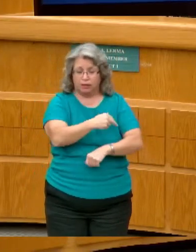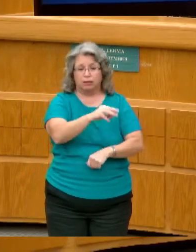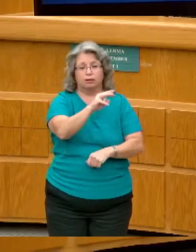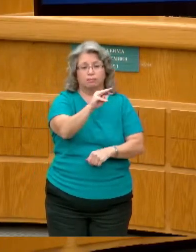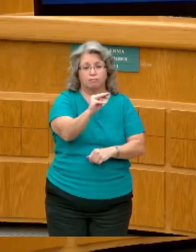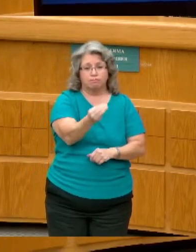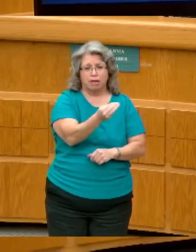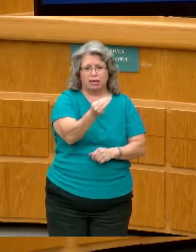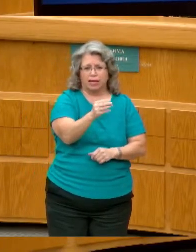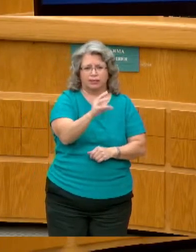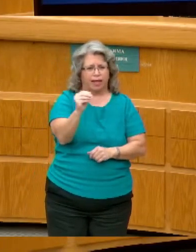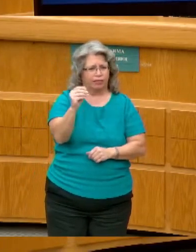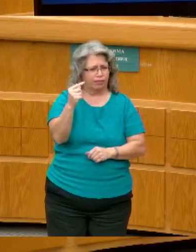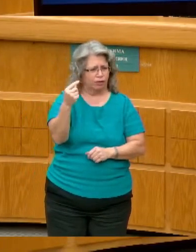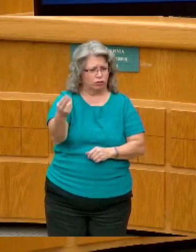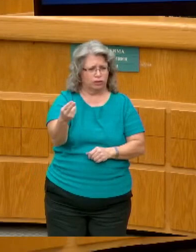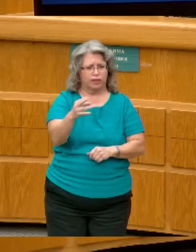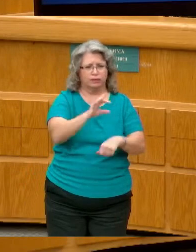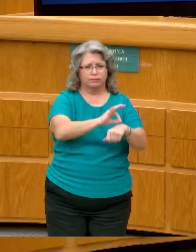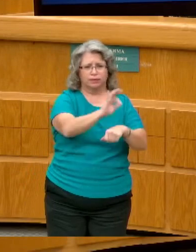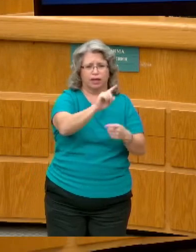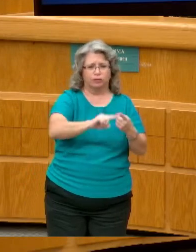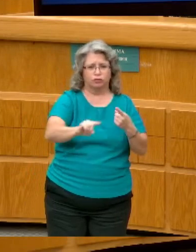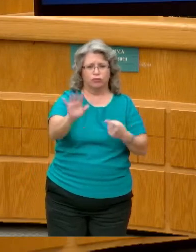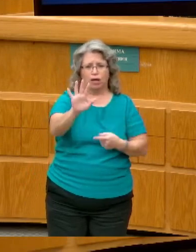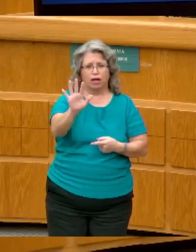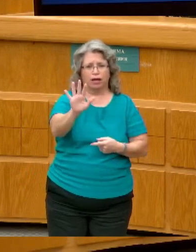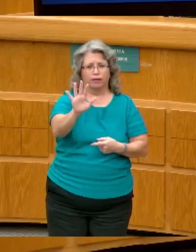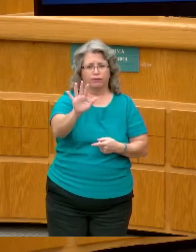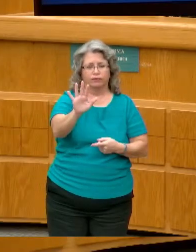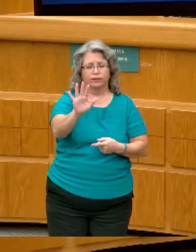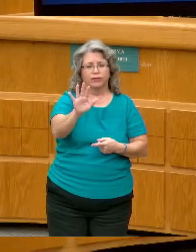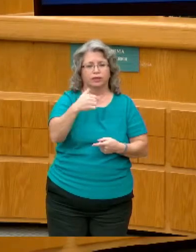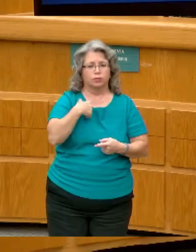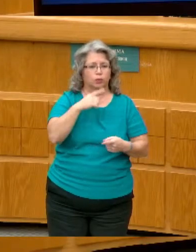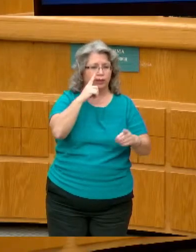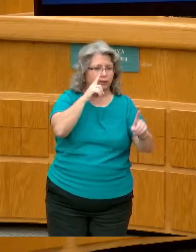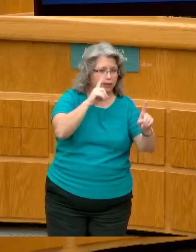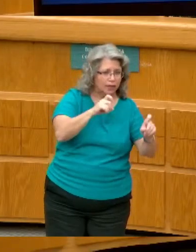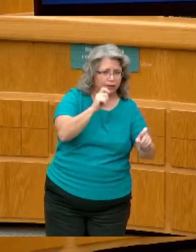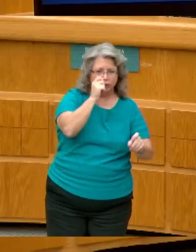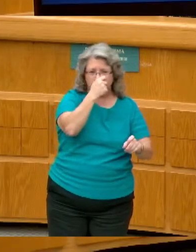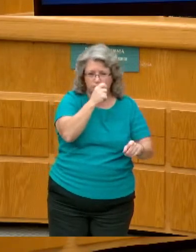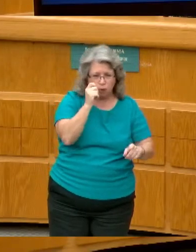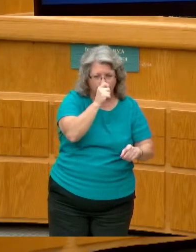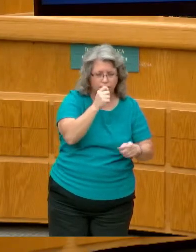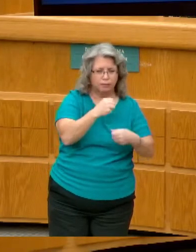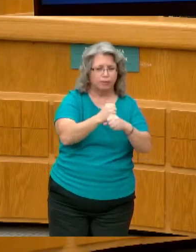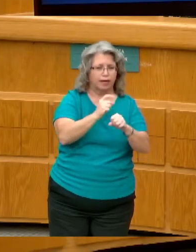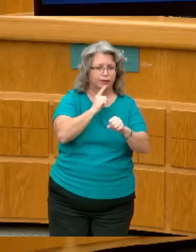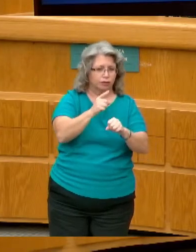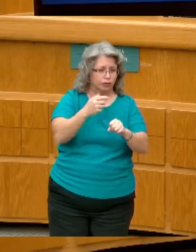old Memorial Hospital, and we're testing, we're swabbing to make sure that you're COVID-free. We're